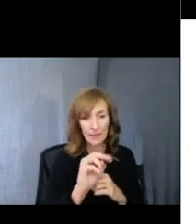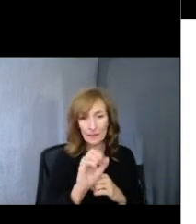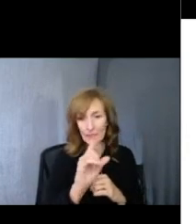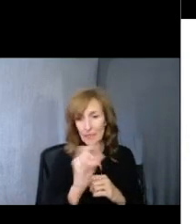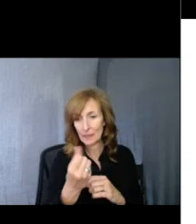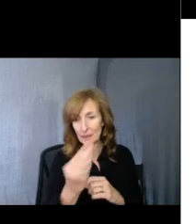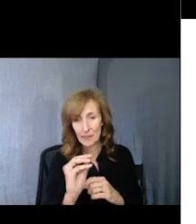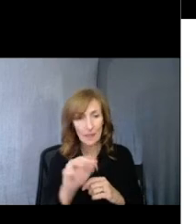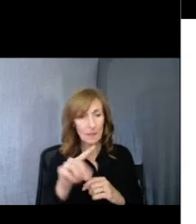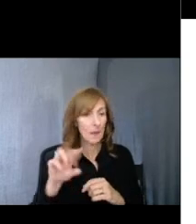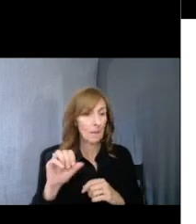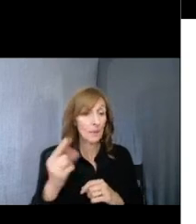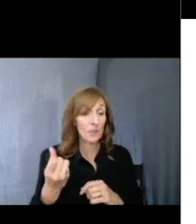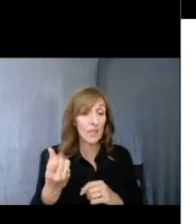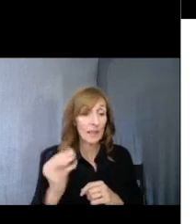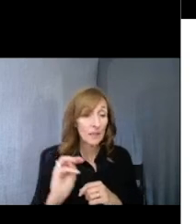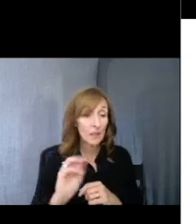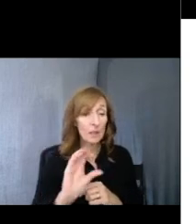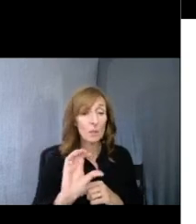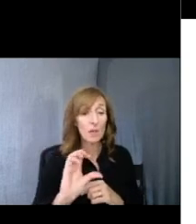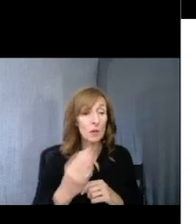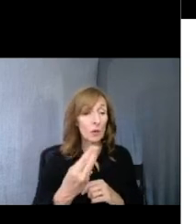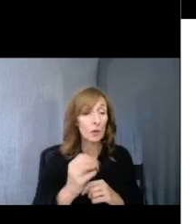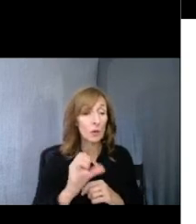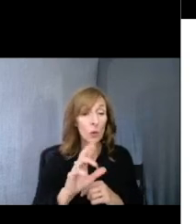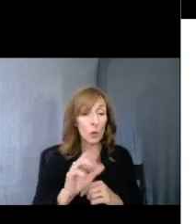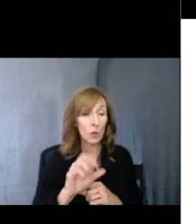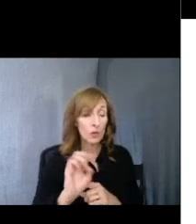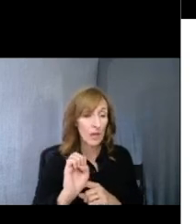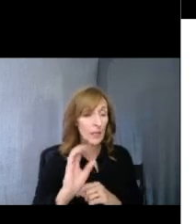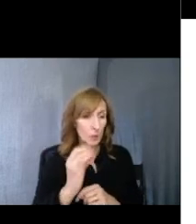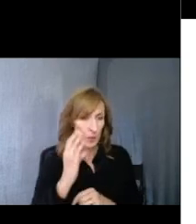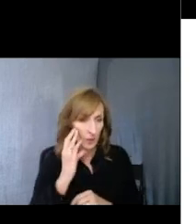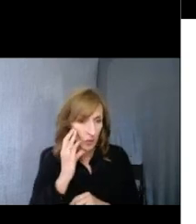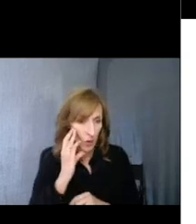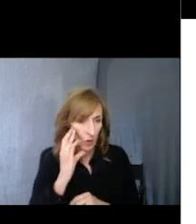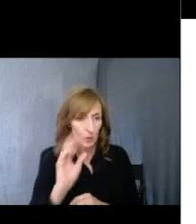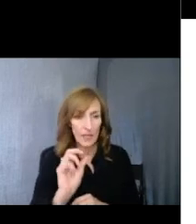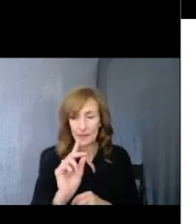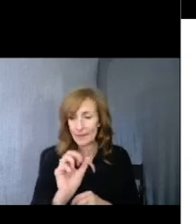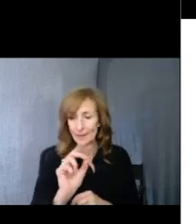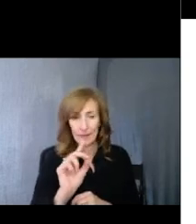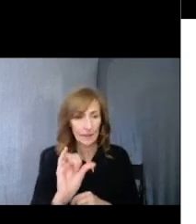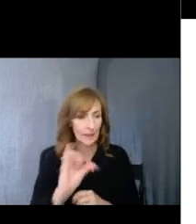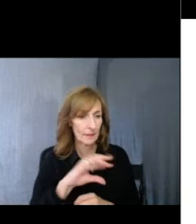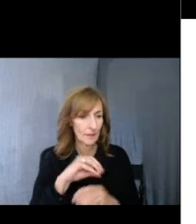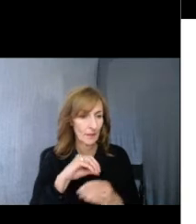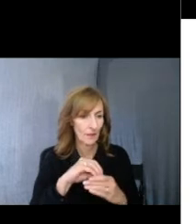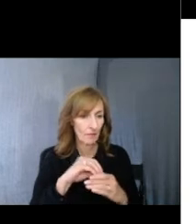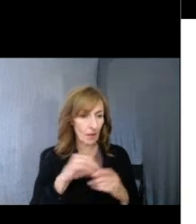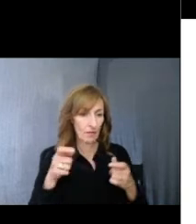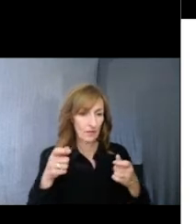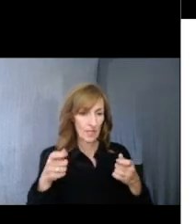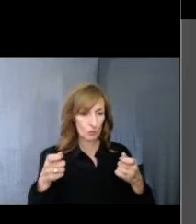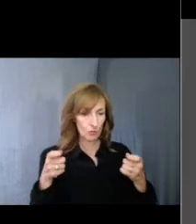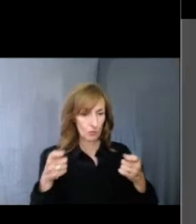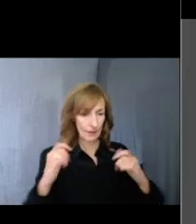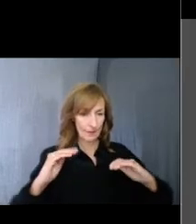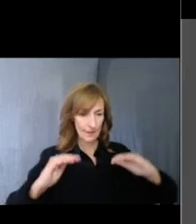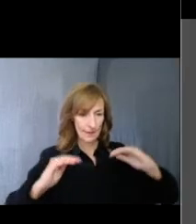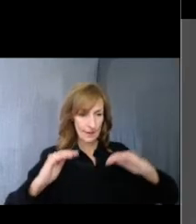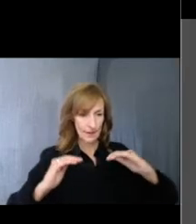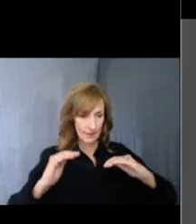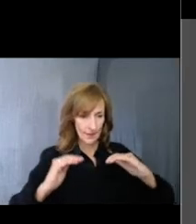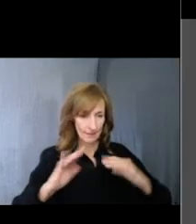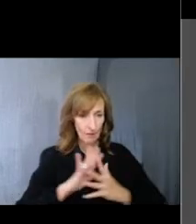bunch, because again, we know that those are the kidneys involved in regulation of those particular items. So